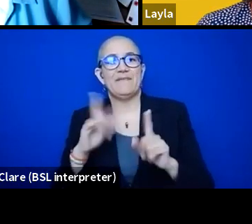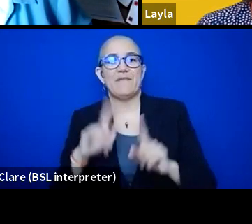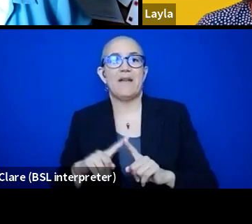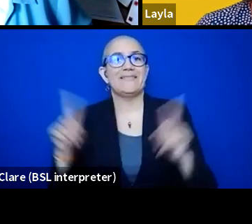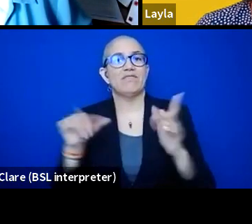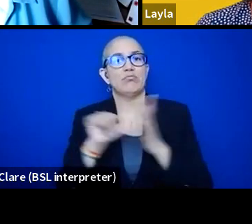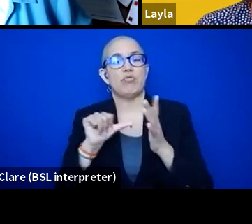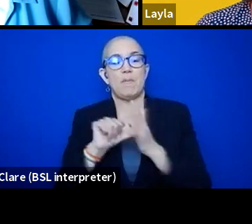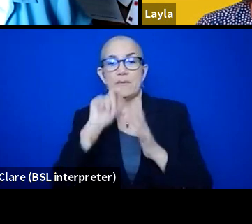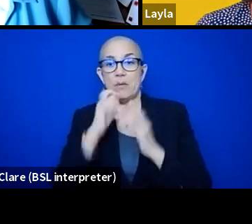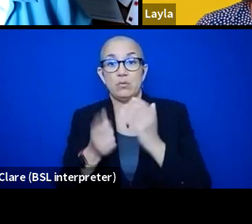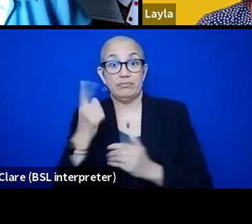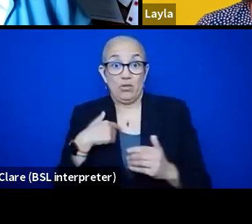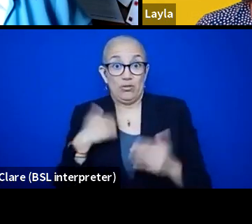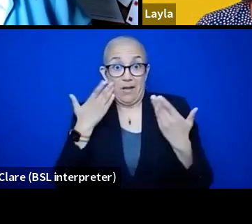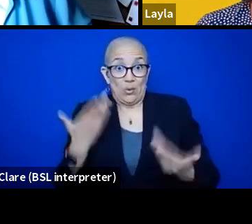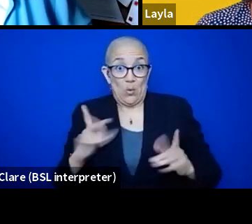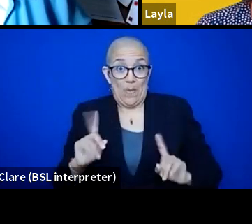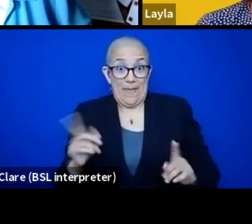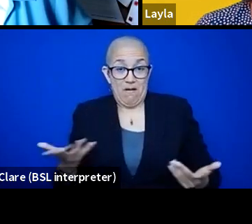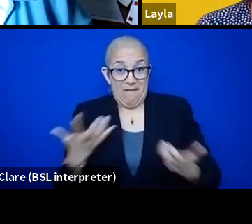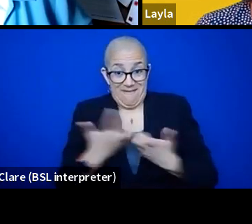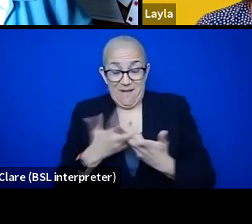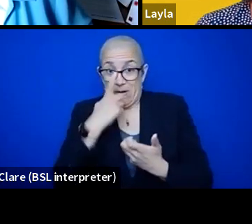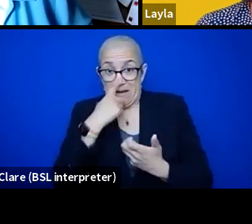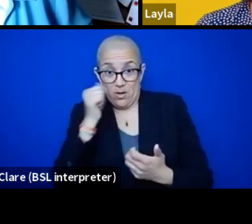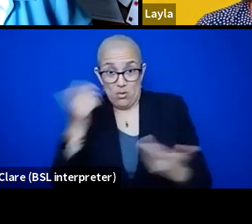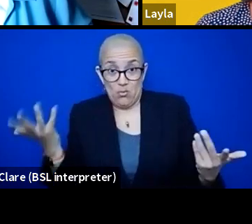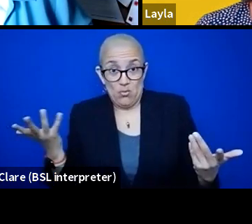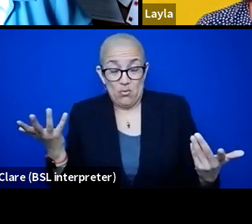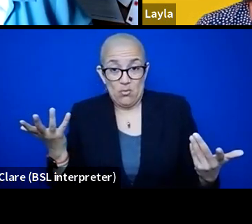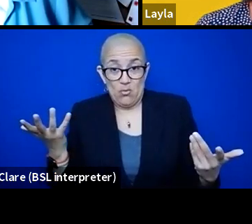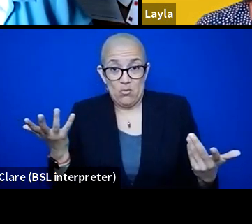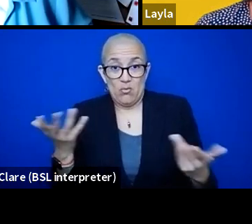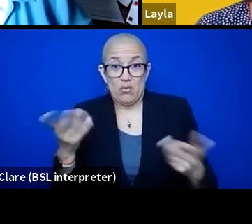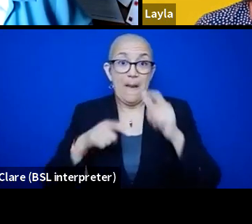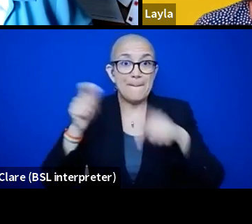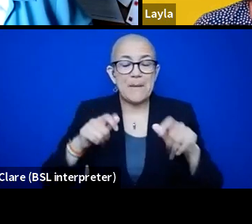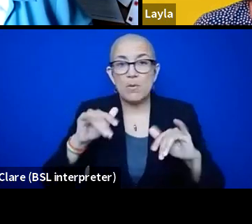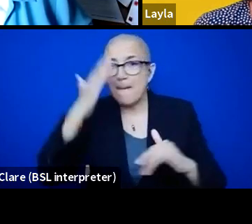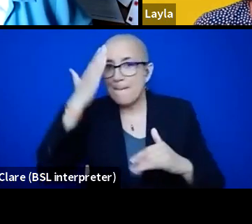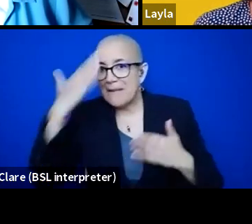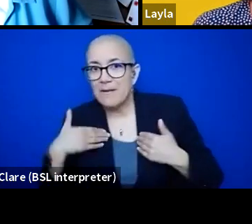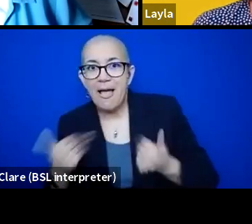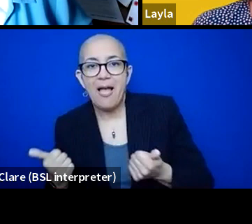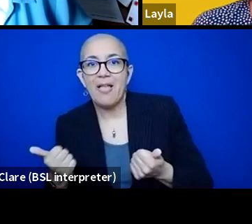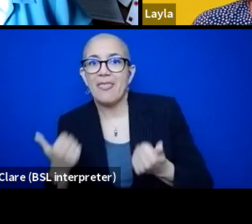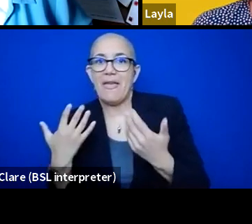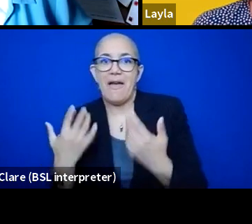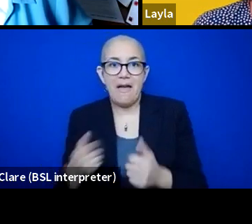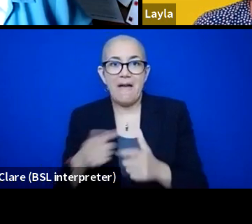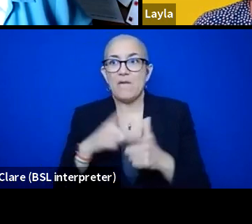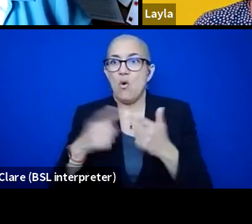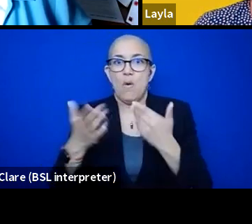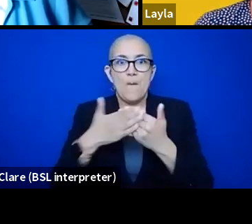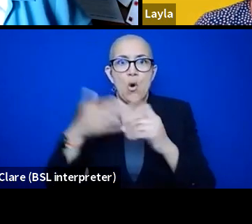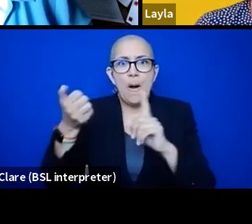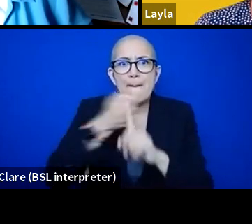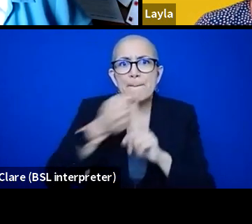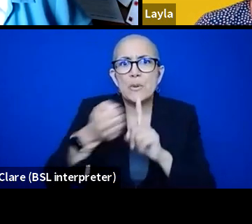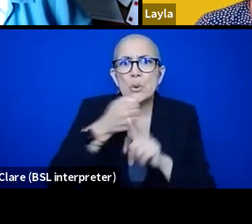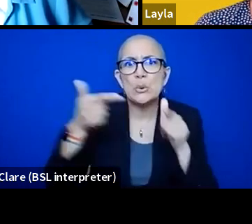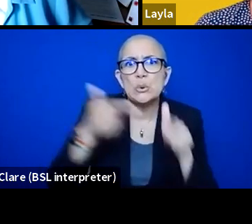will emerge. Because I don't know what they are. How can I know? There'll be some people with mental health problems, some people who've suffered more abuse,